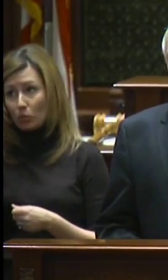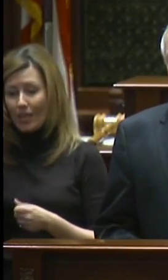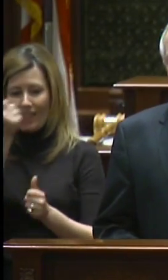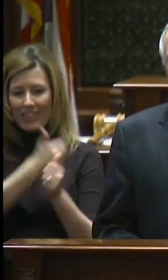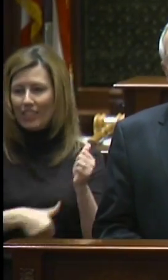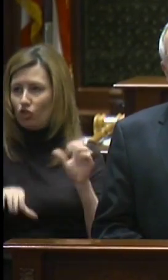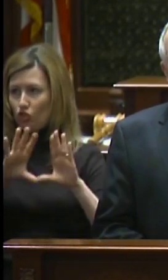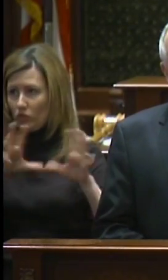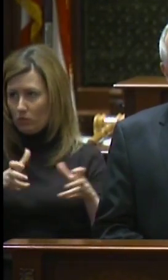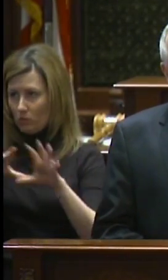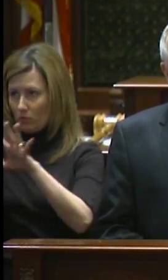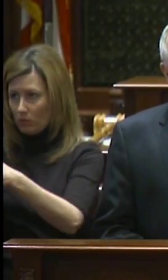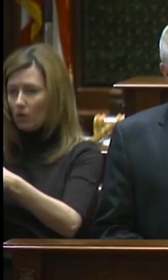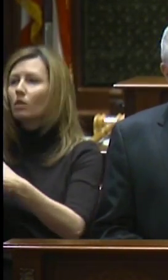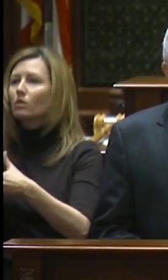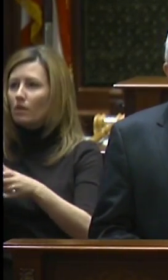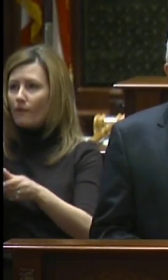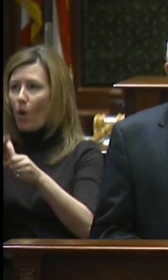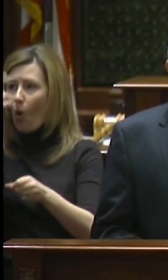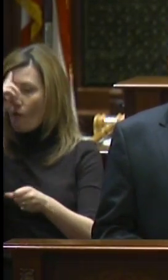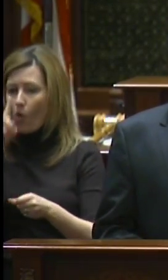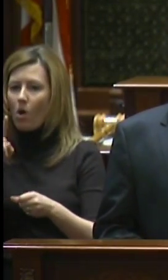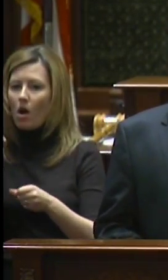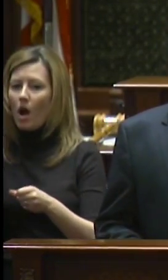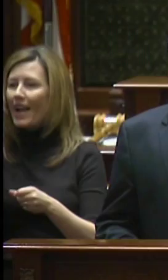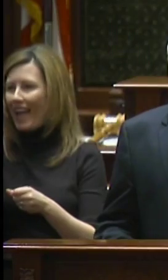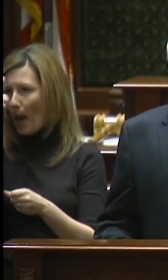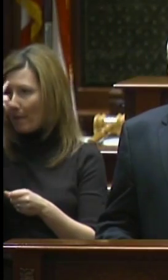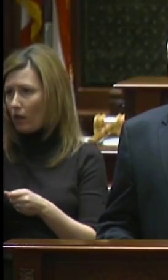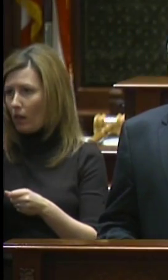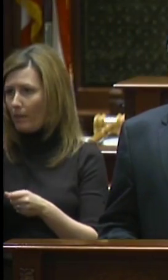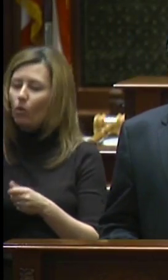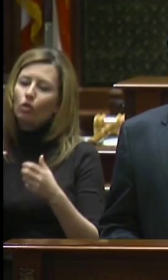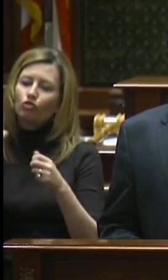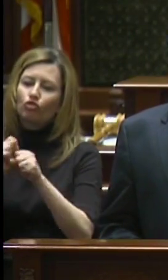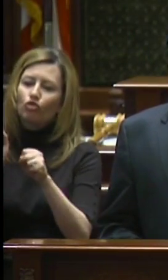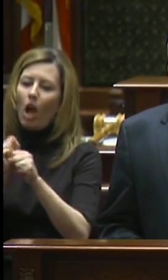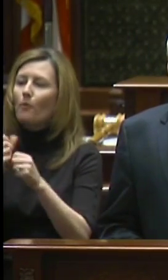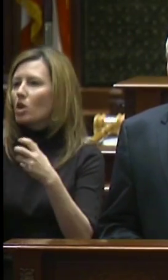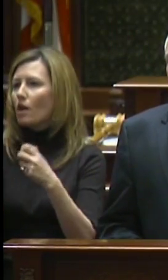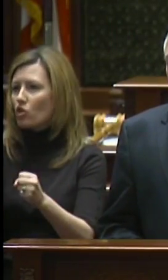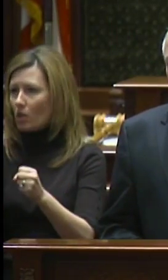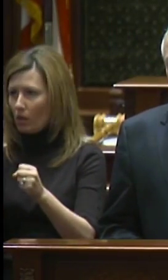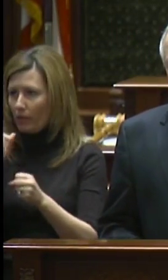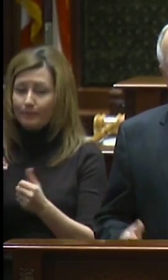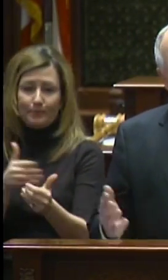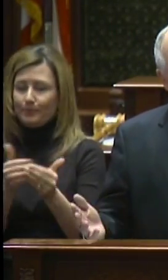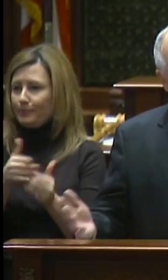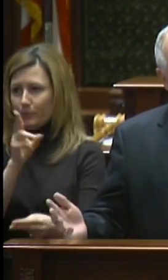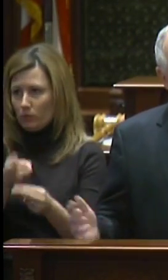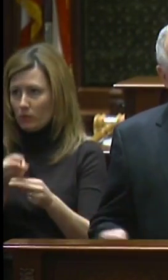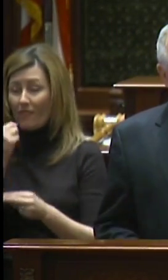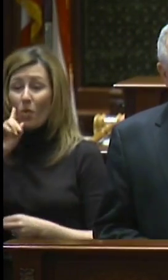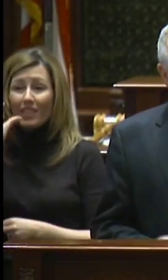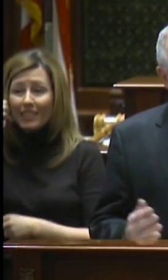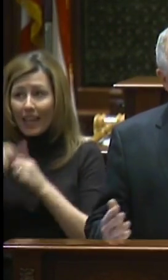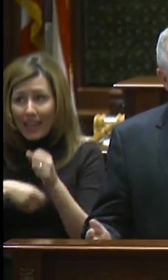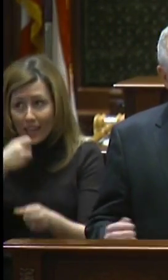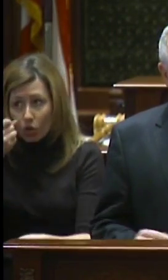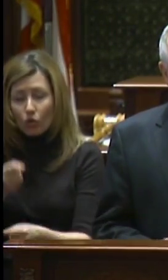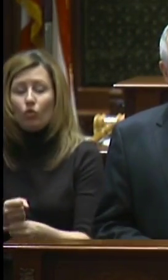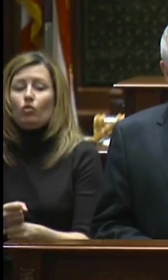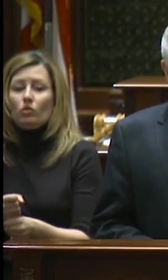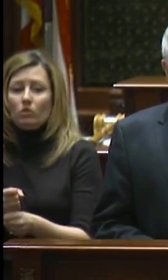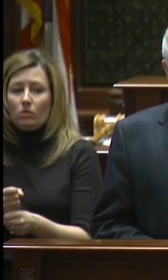each House, to vote for what is called a capital bill or a job recovery bill, whatever you want to call it. For 10 years in Illinois, for